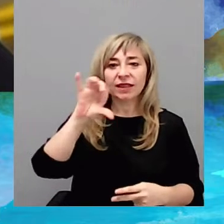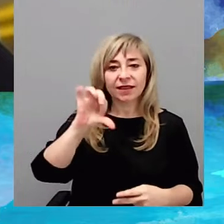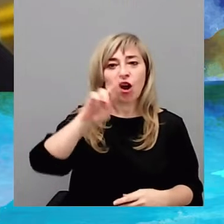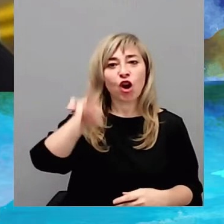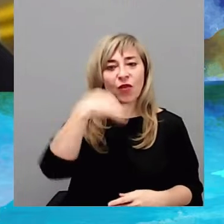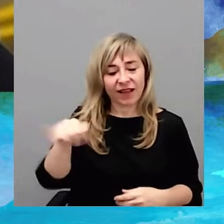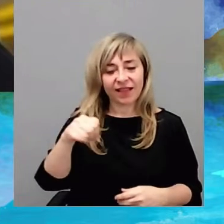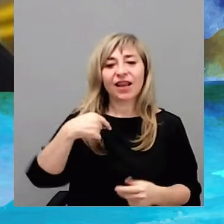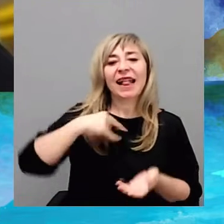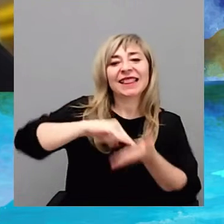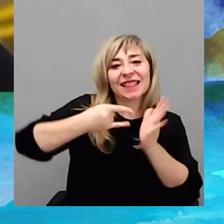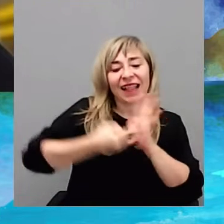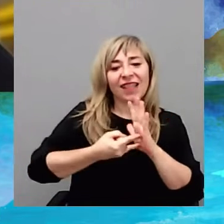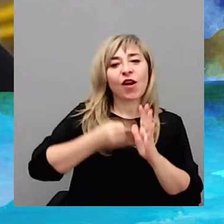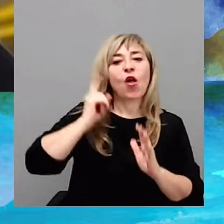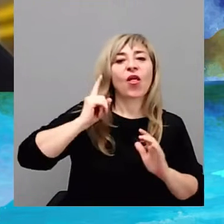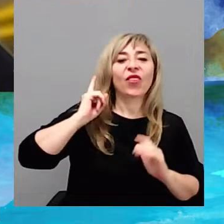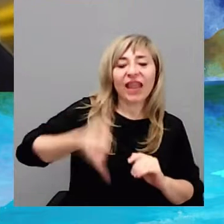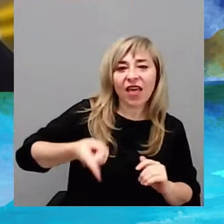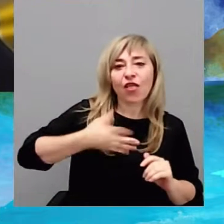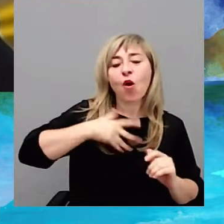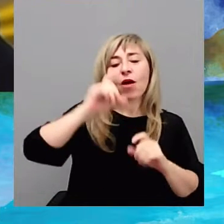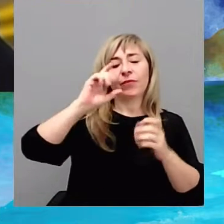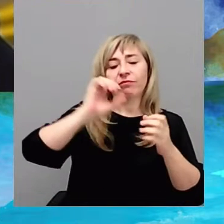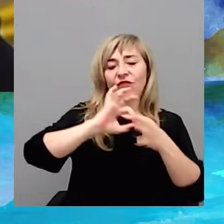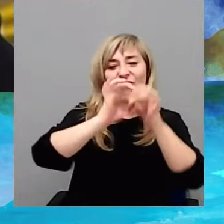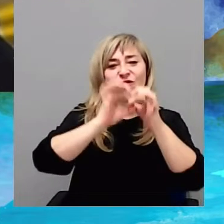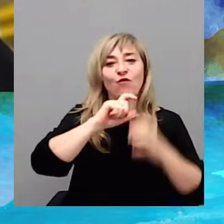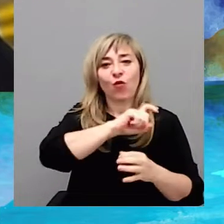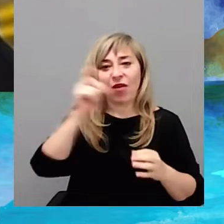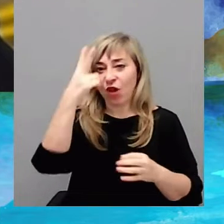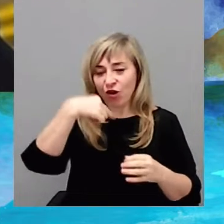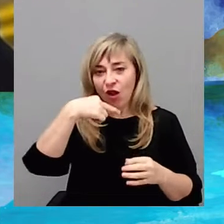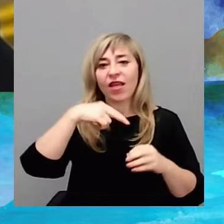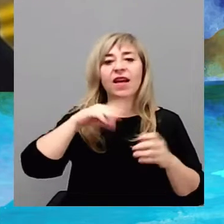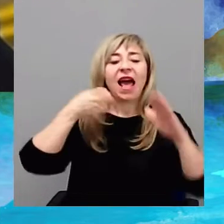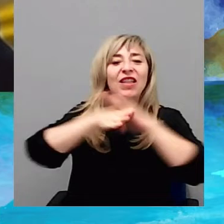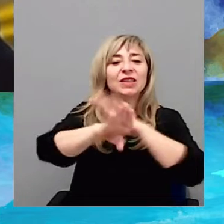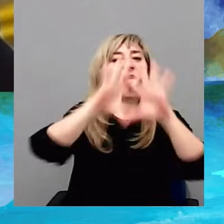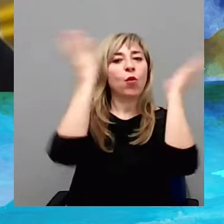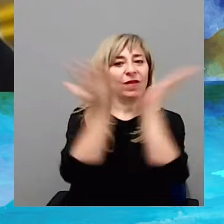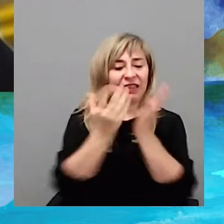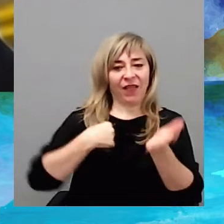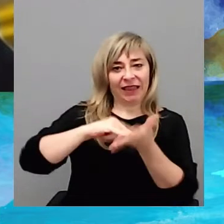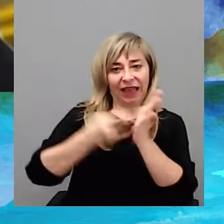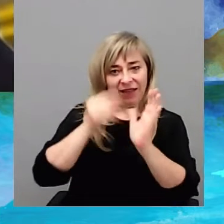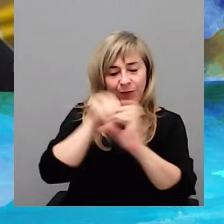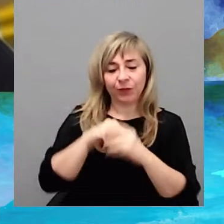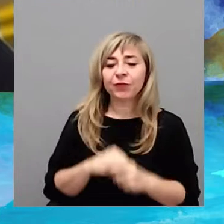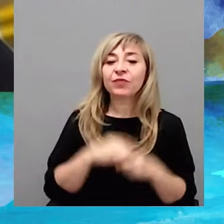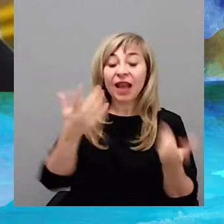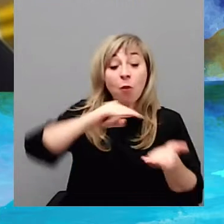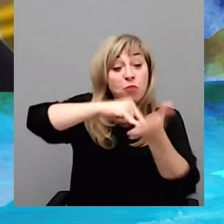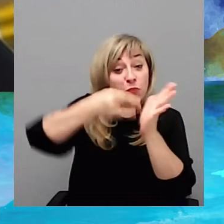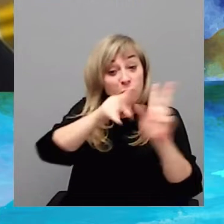I'm a technician for Universal Accessibility of the ONCE Foundation, and among other projects,